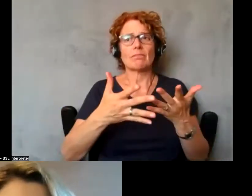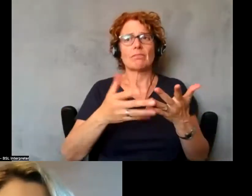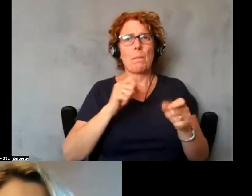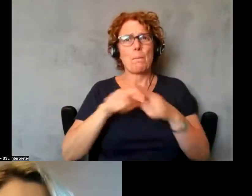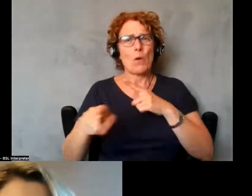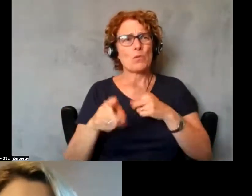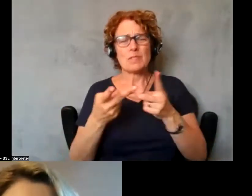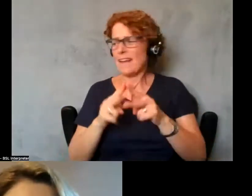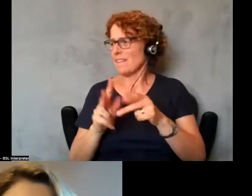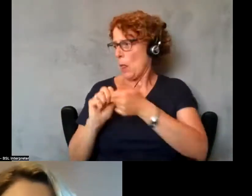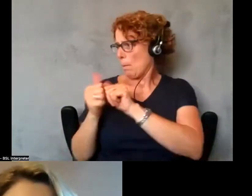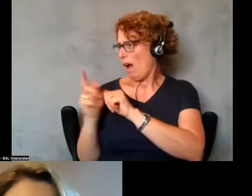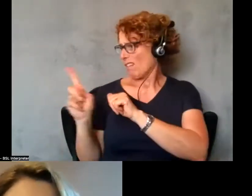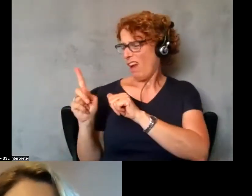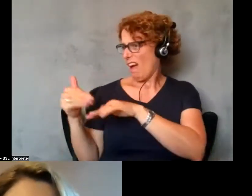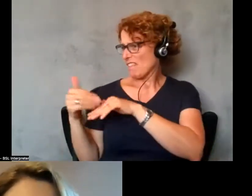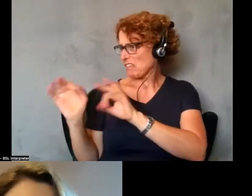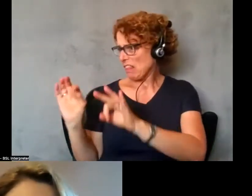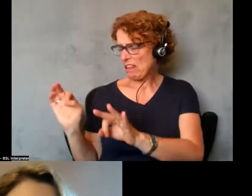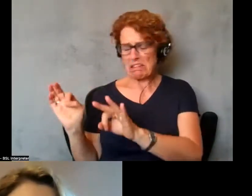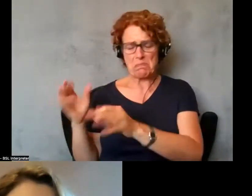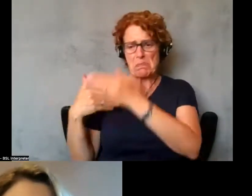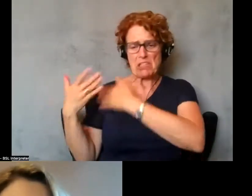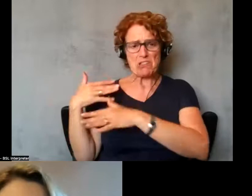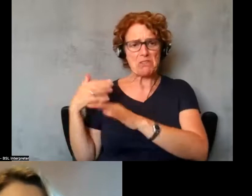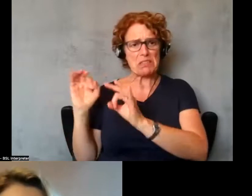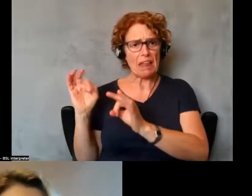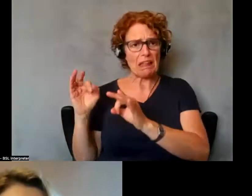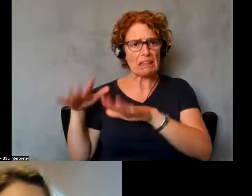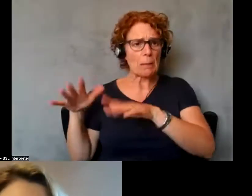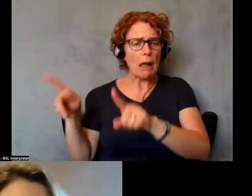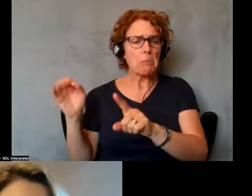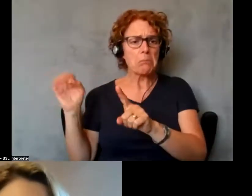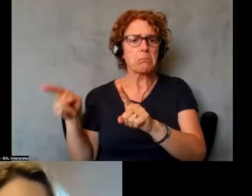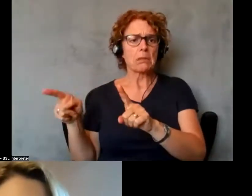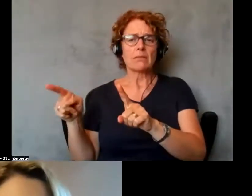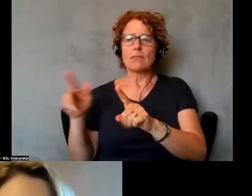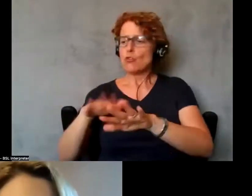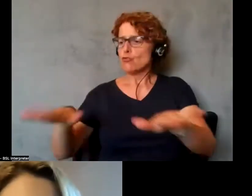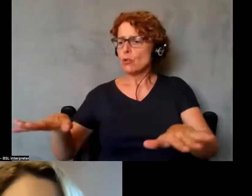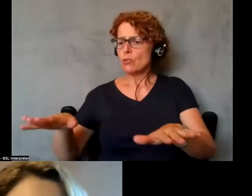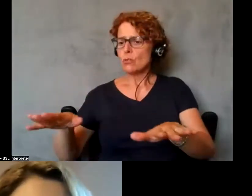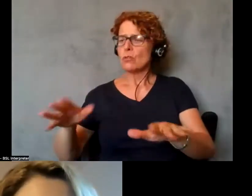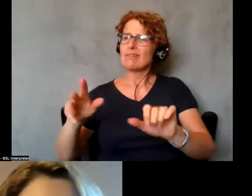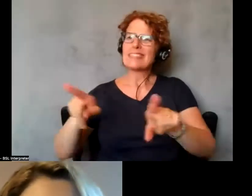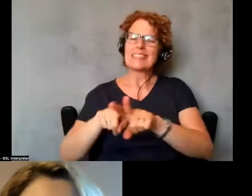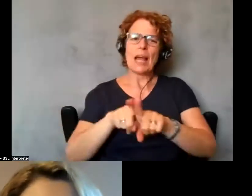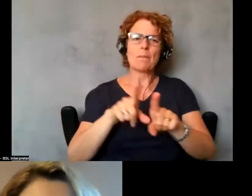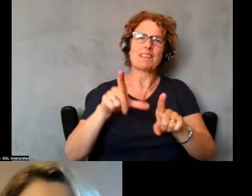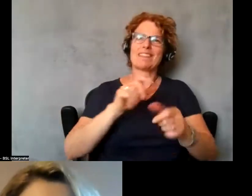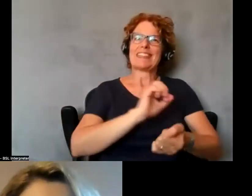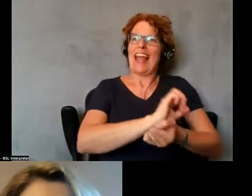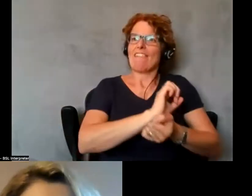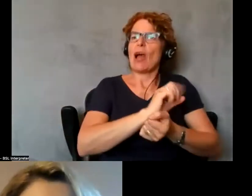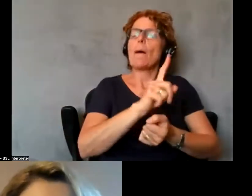as long as the partner is unaffected and doesn't have a history of a similar condition, their children will be carriers like that individual's parents. They